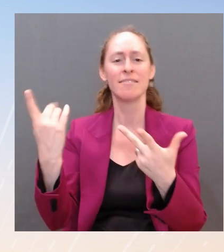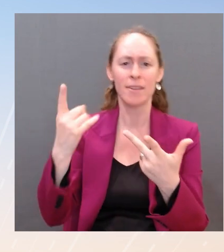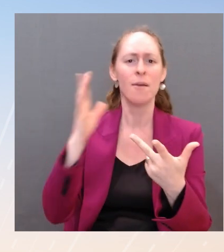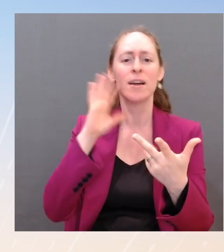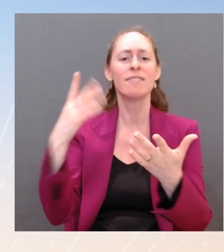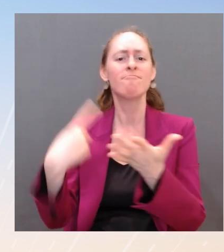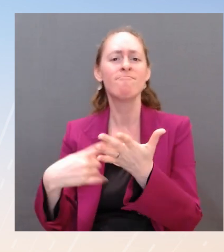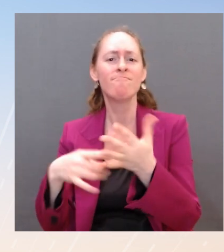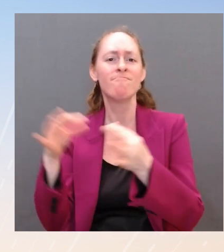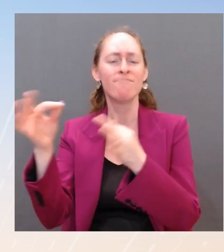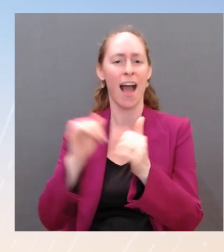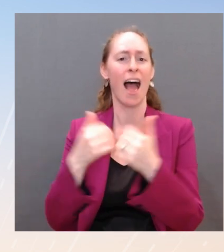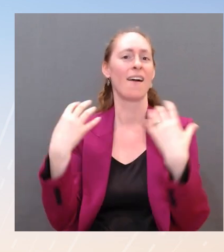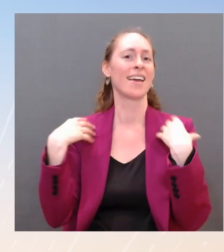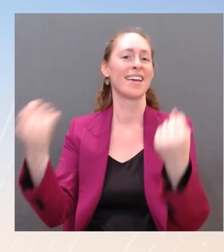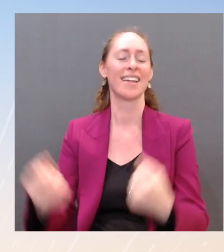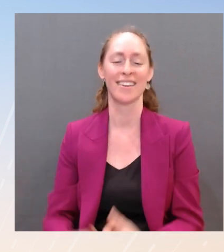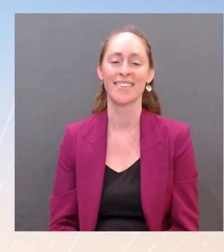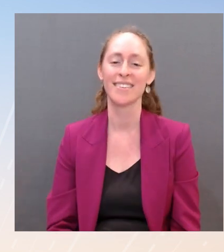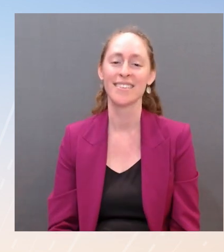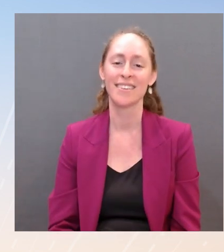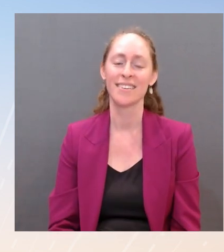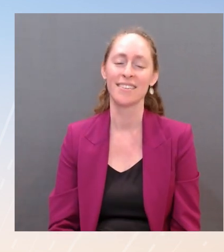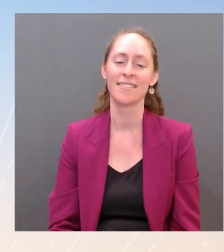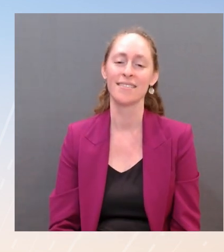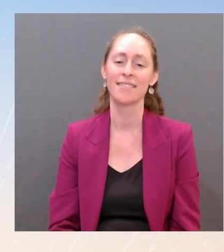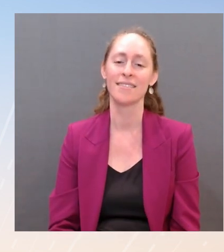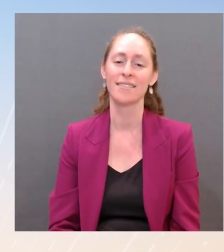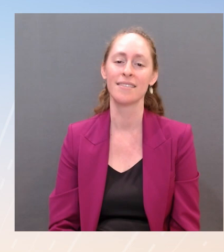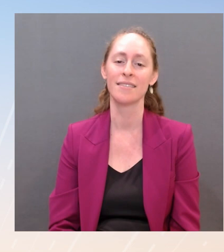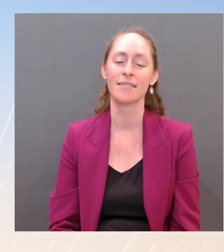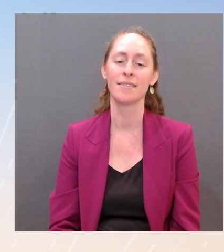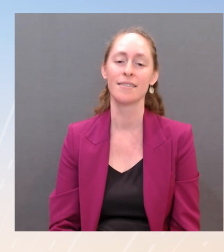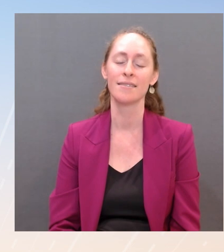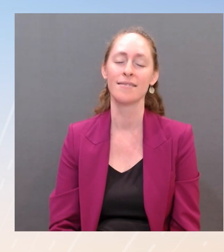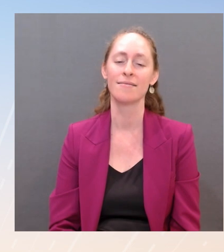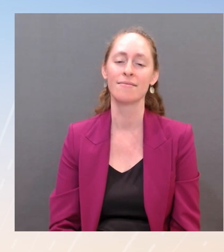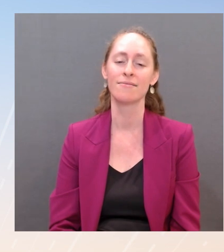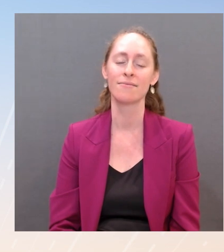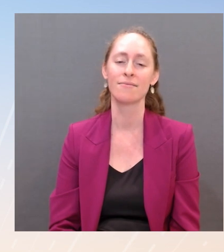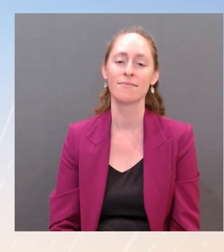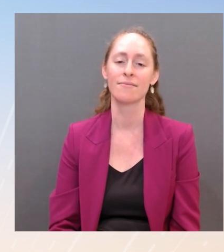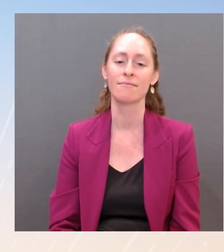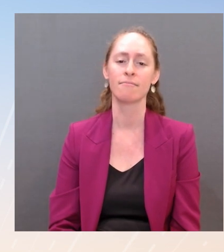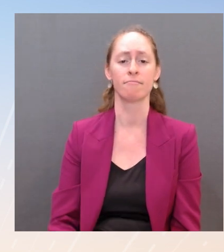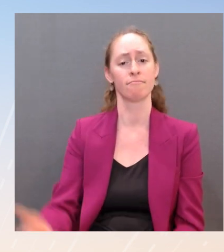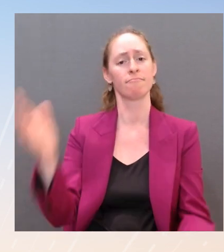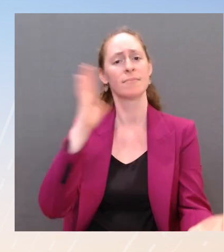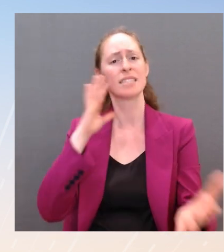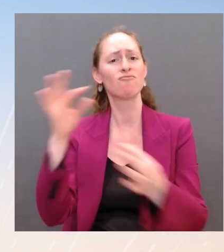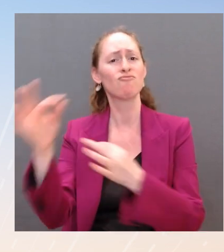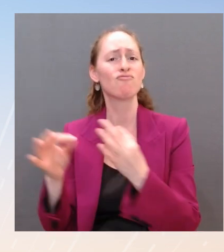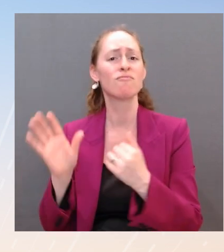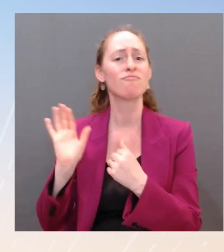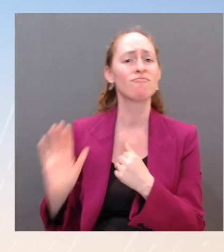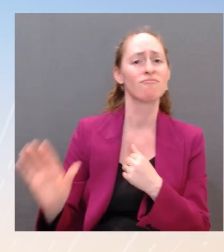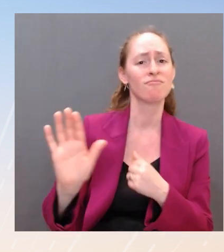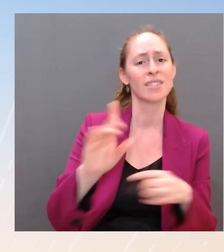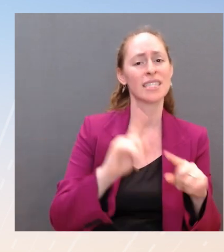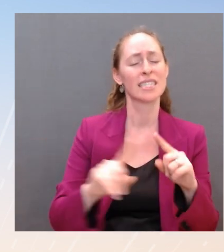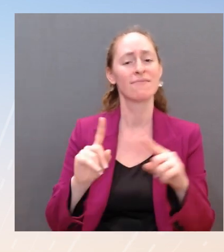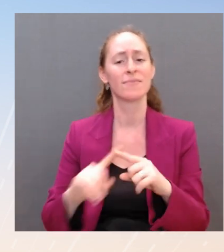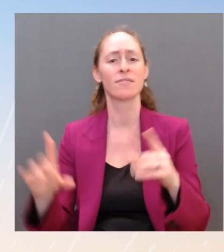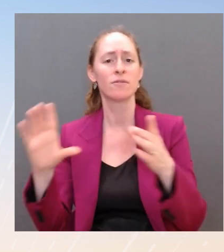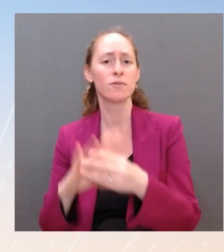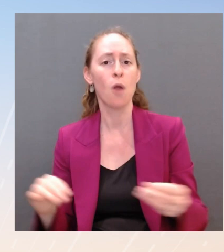stories of those people as well, putting on a social media campaign. And then the last way we're doing it is through education inside